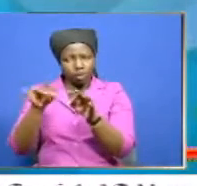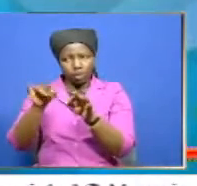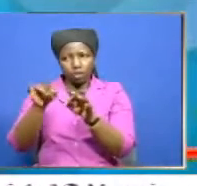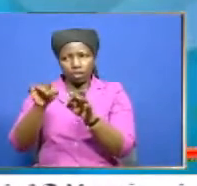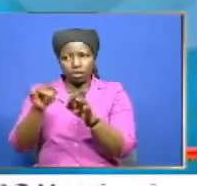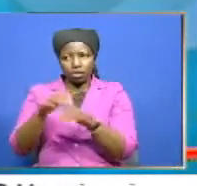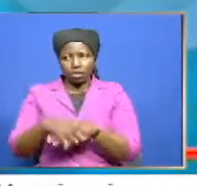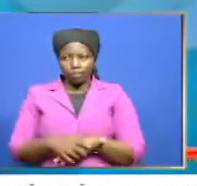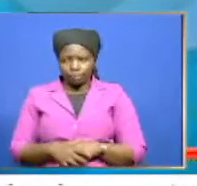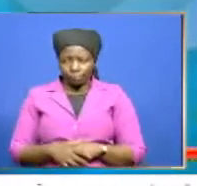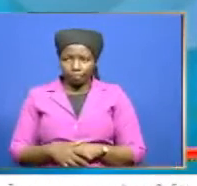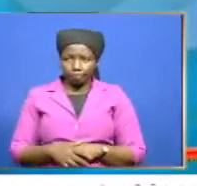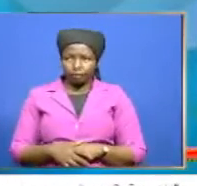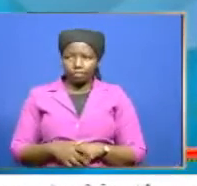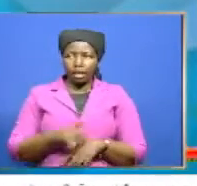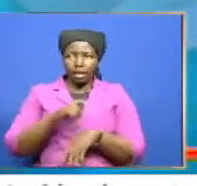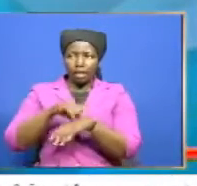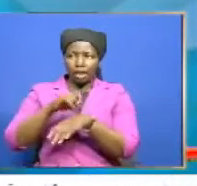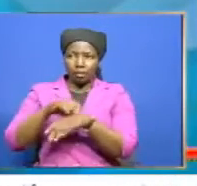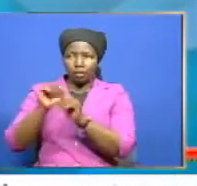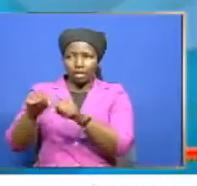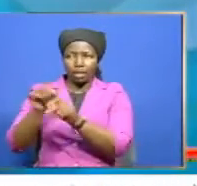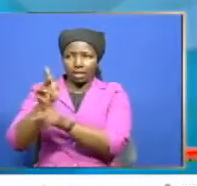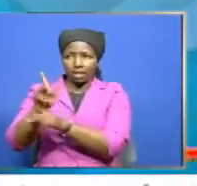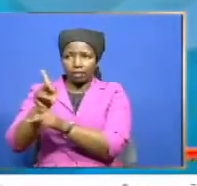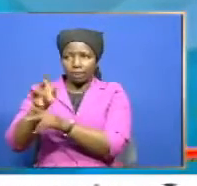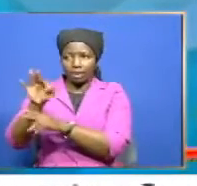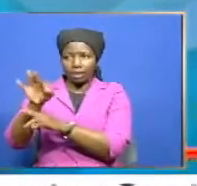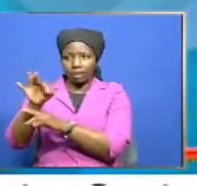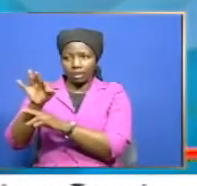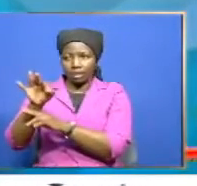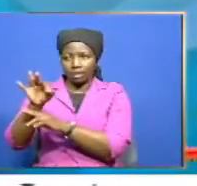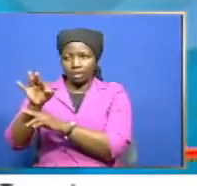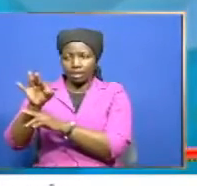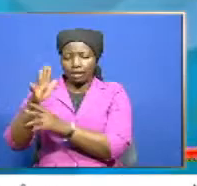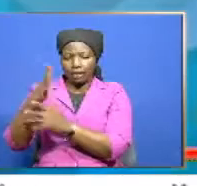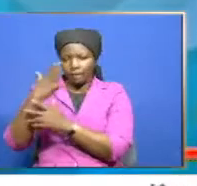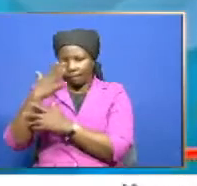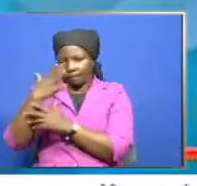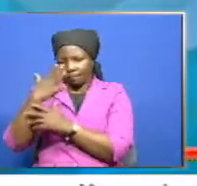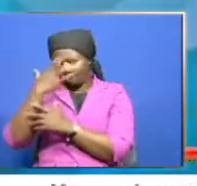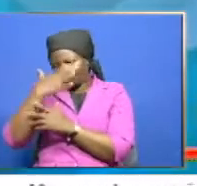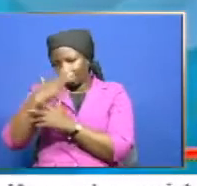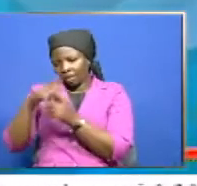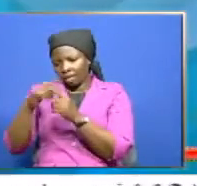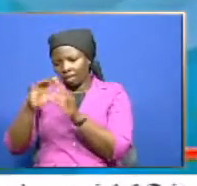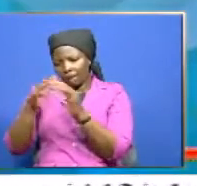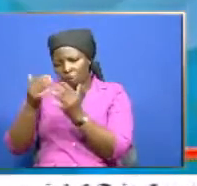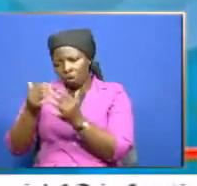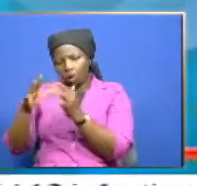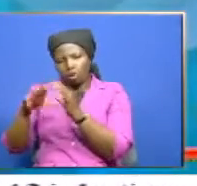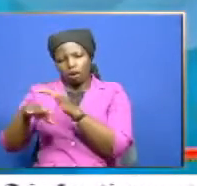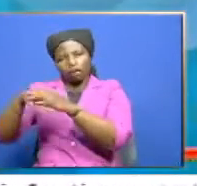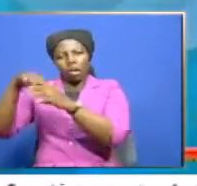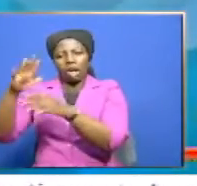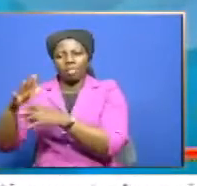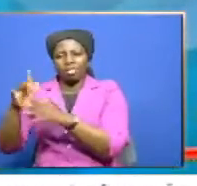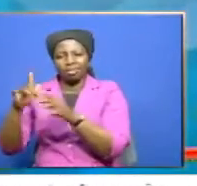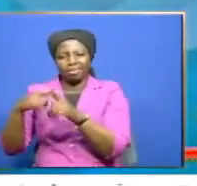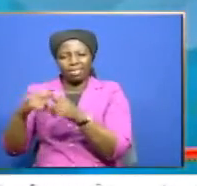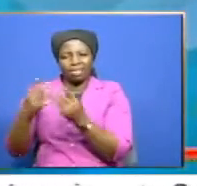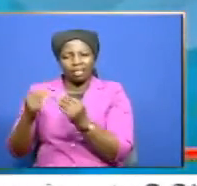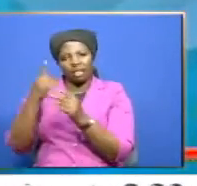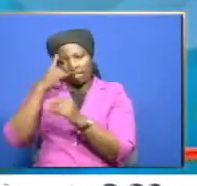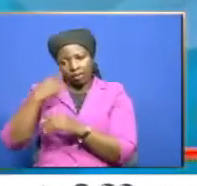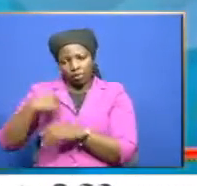So, I mean, when we're able to retain three phases and the ball comes out, you know, it was very easy for us to push. And I think also in